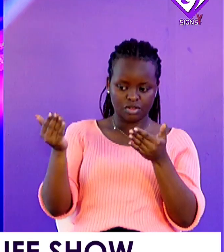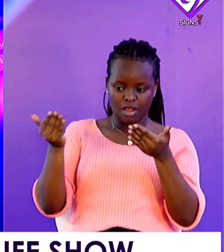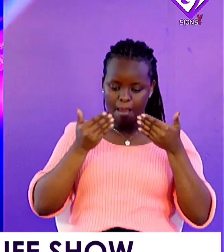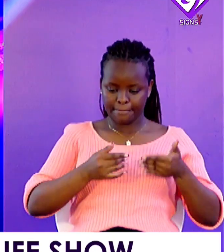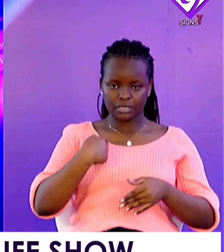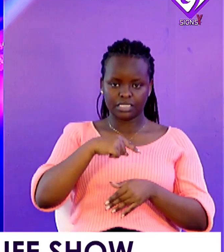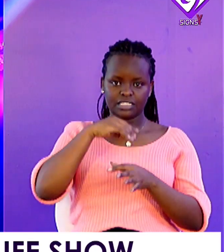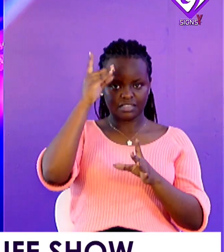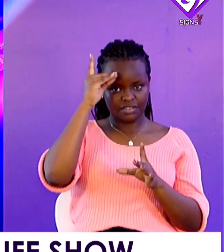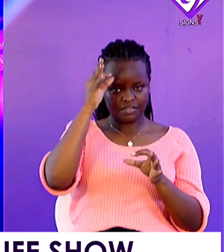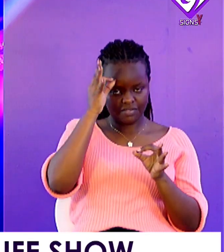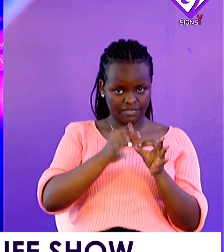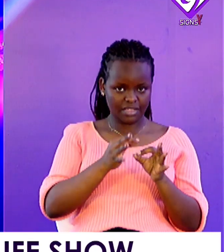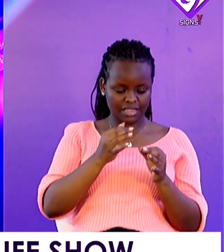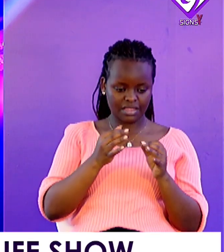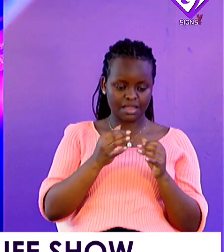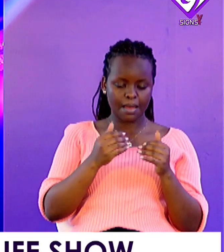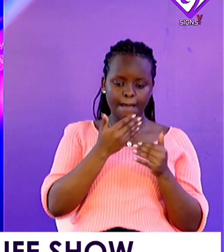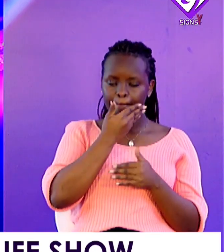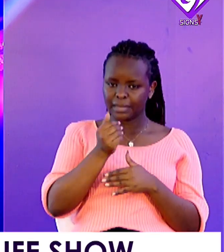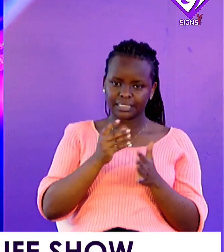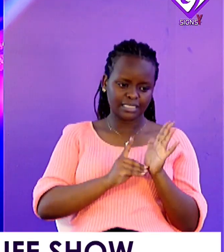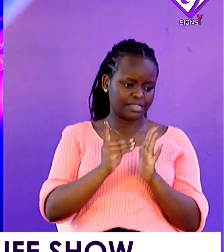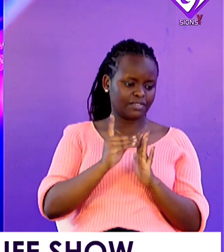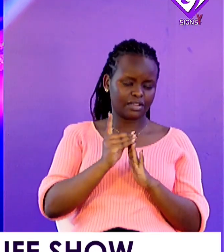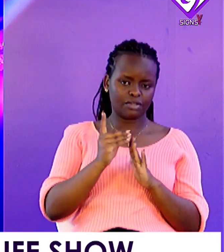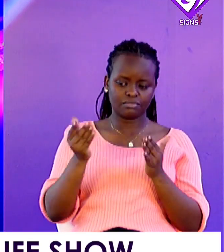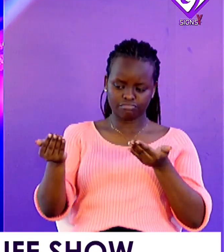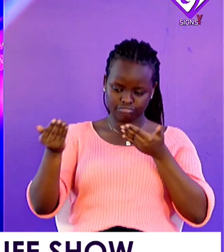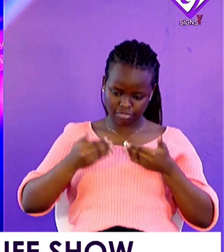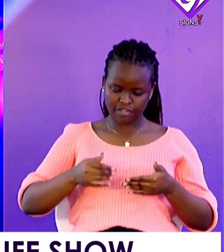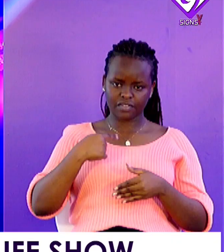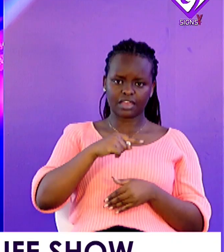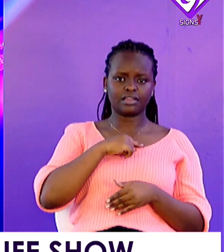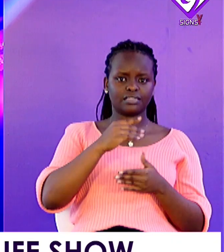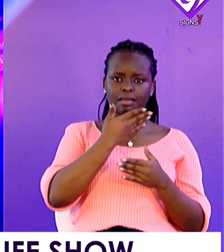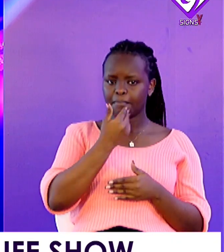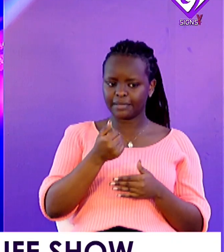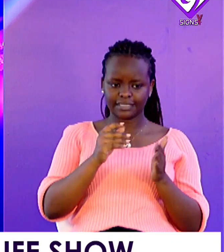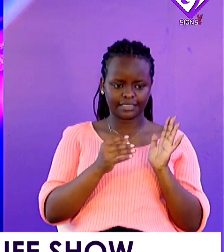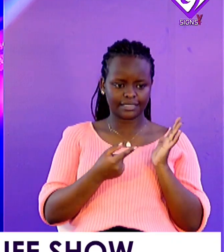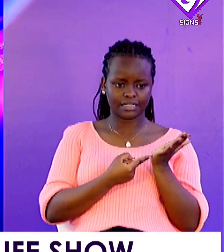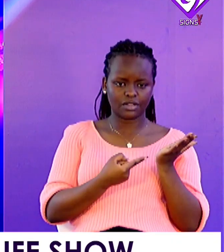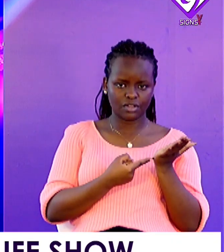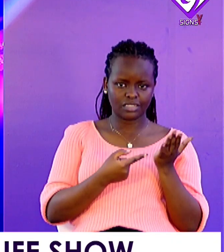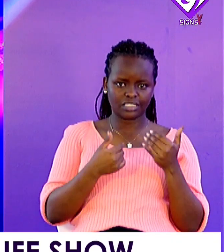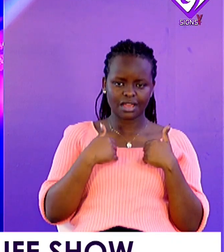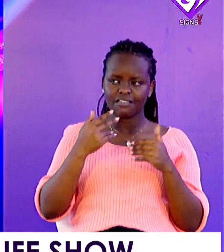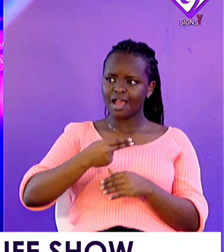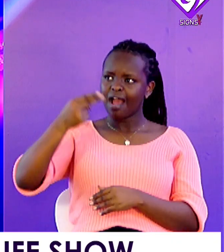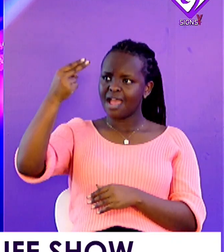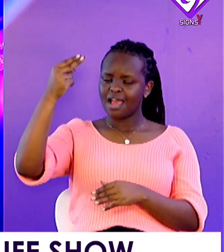are the best developed, bringing us best technology. I think they have had to pursue higher levels